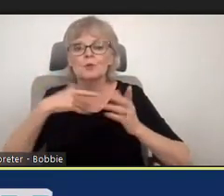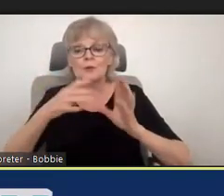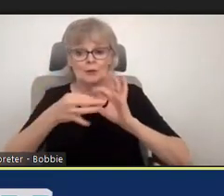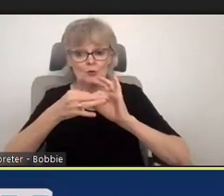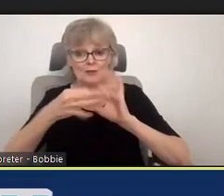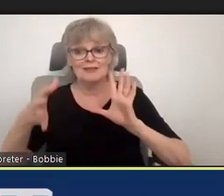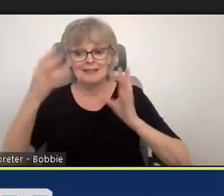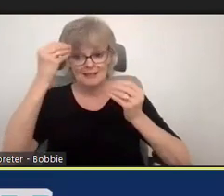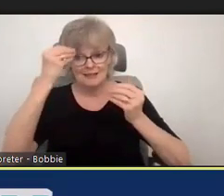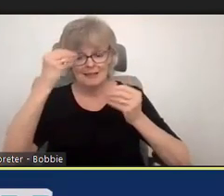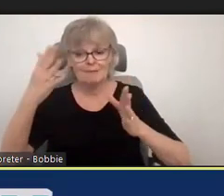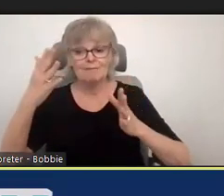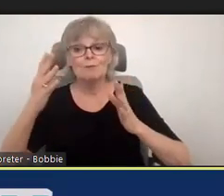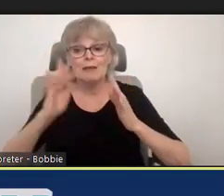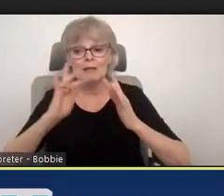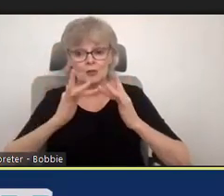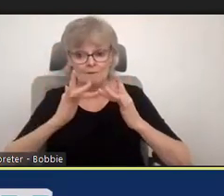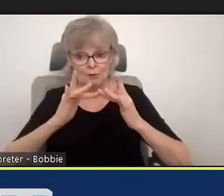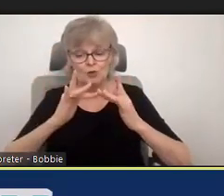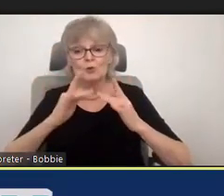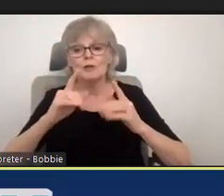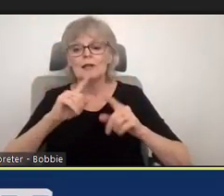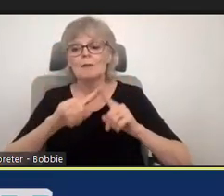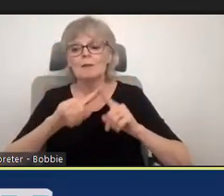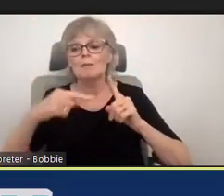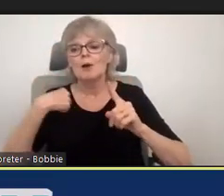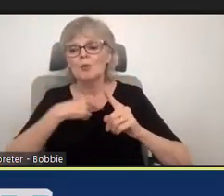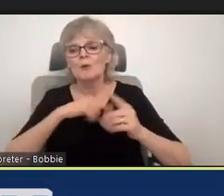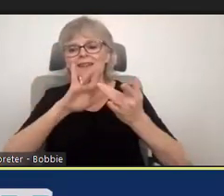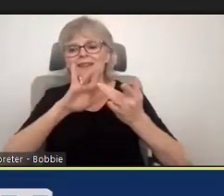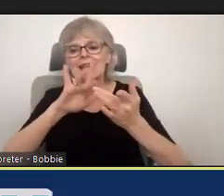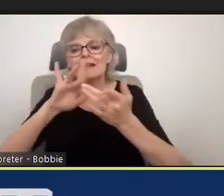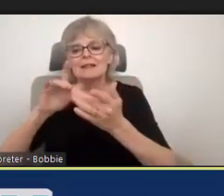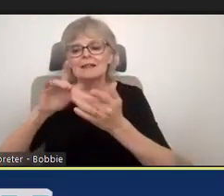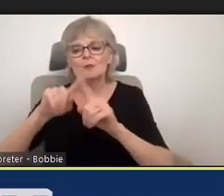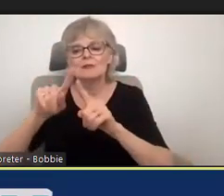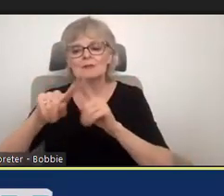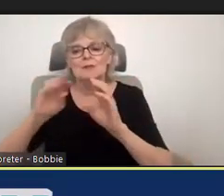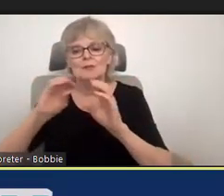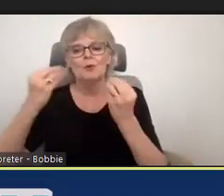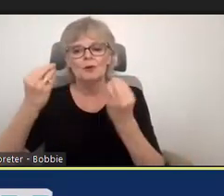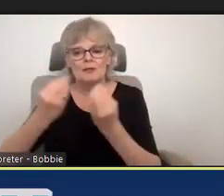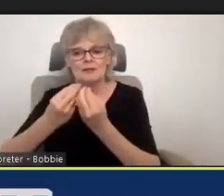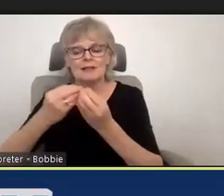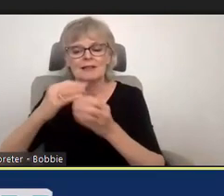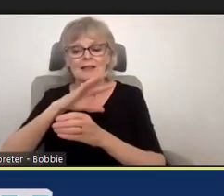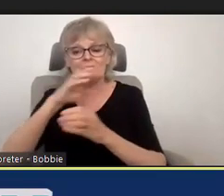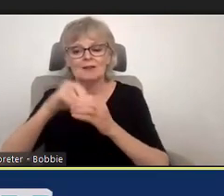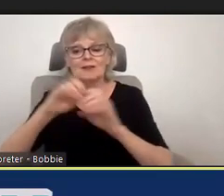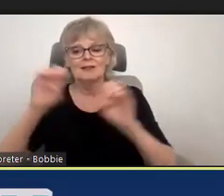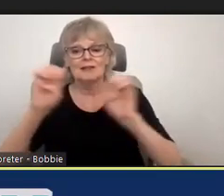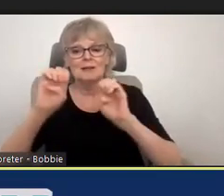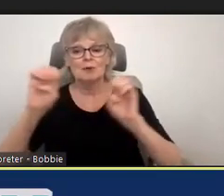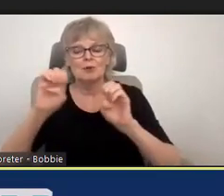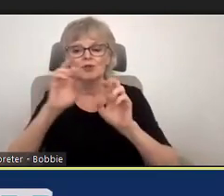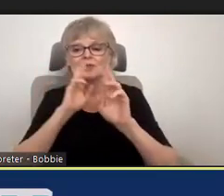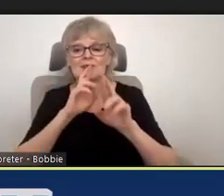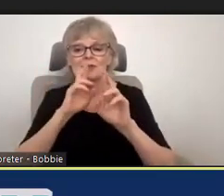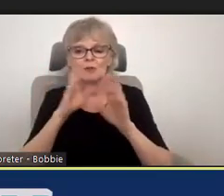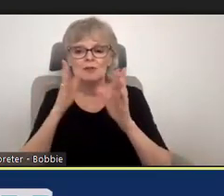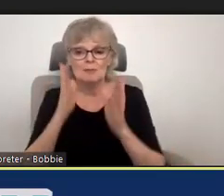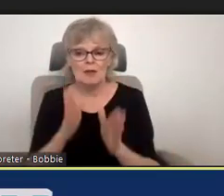information virtually, but we connected with different organizations, including emergency responders who